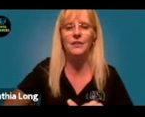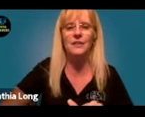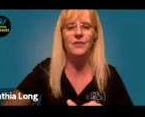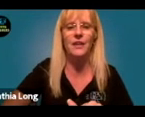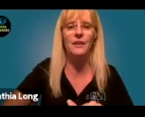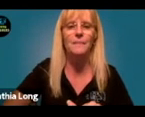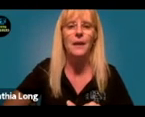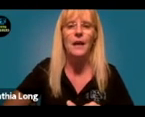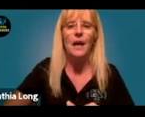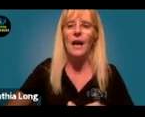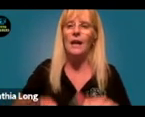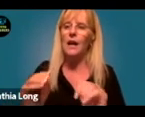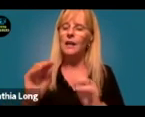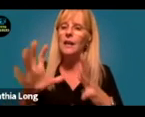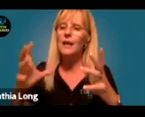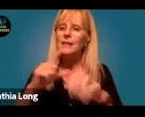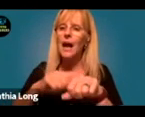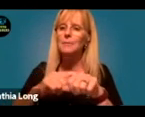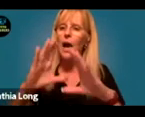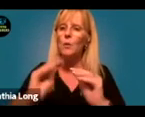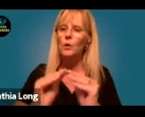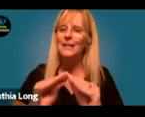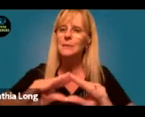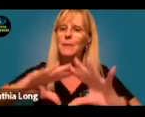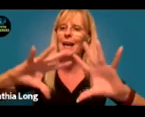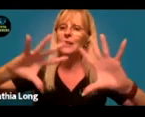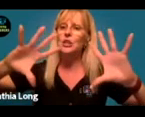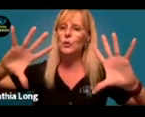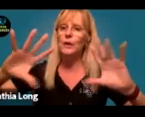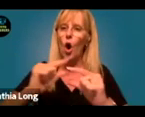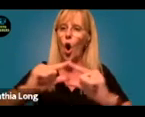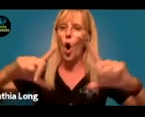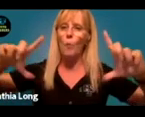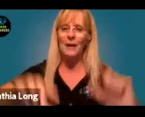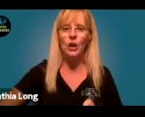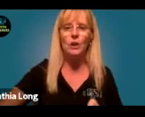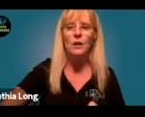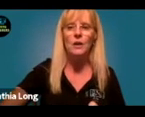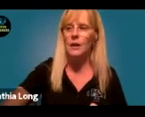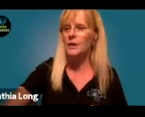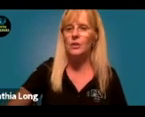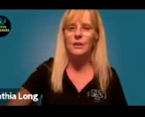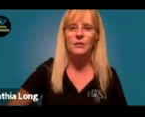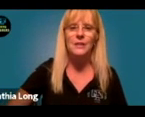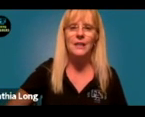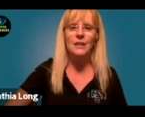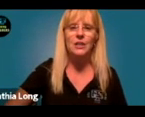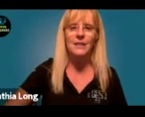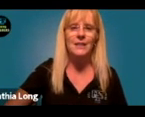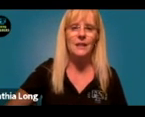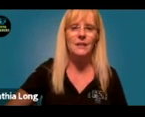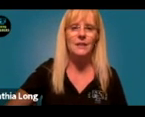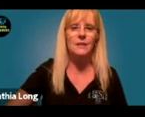down for the fun of it. And a lot of times I will expand the screen bigger so that they're seeing